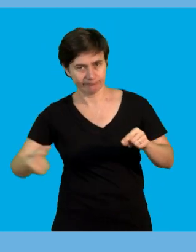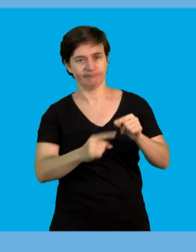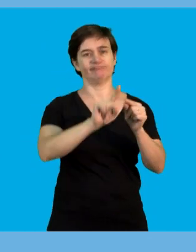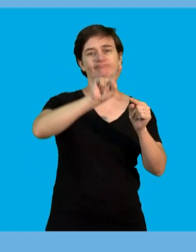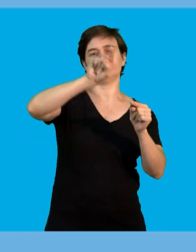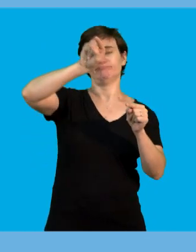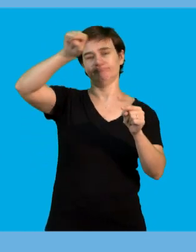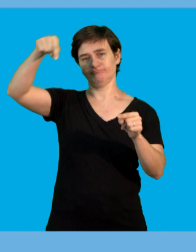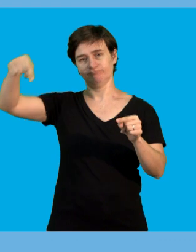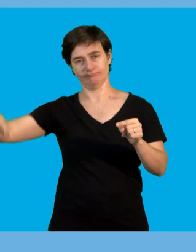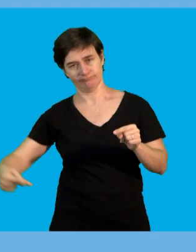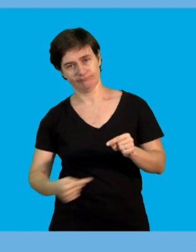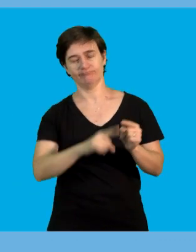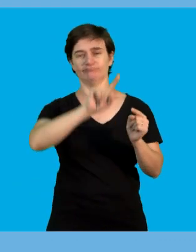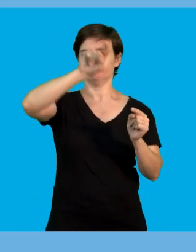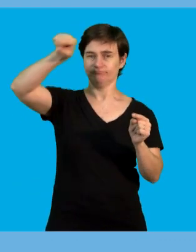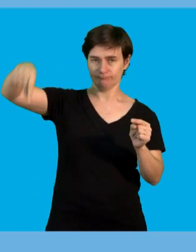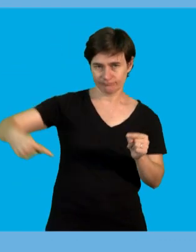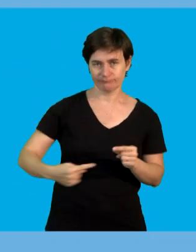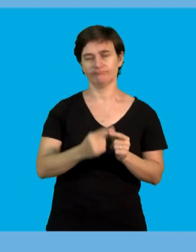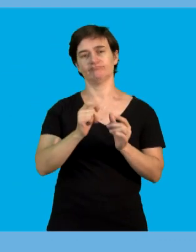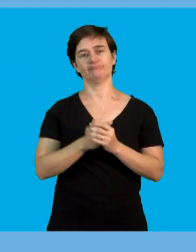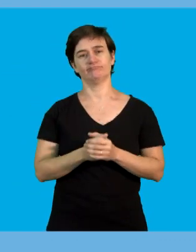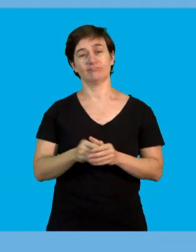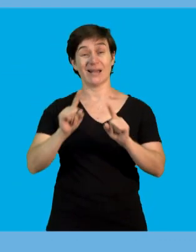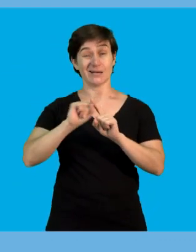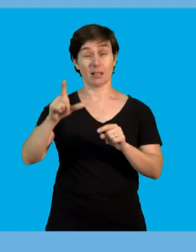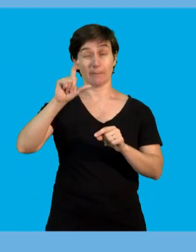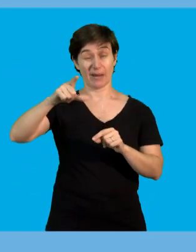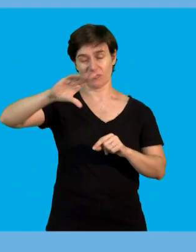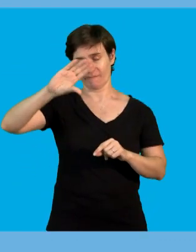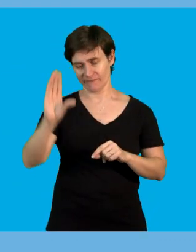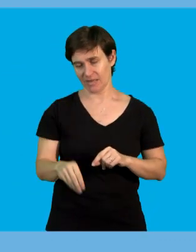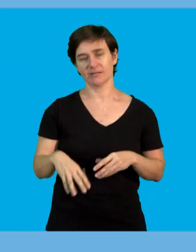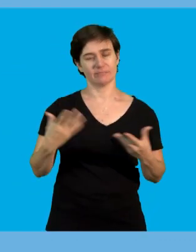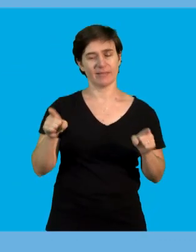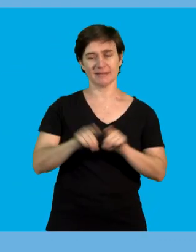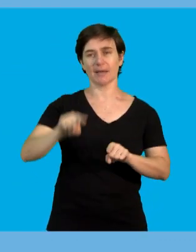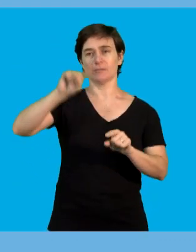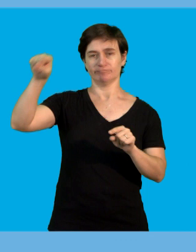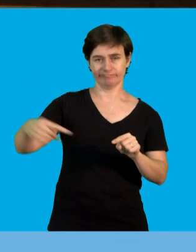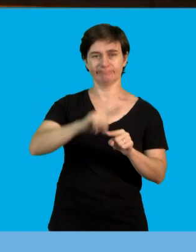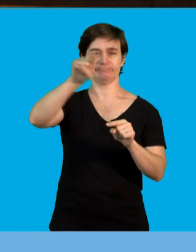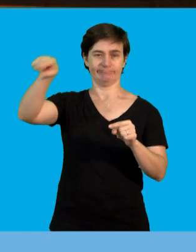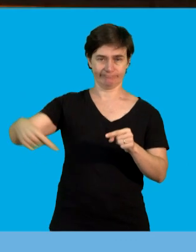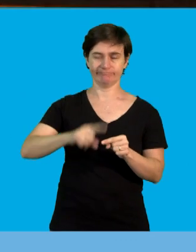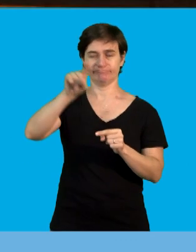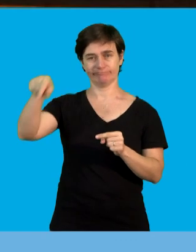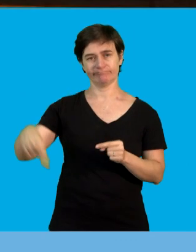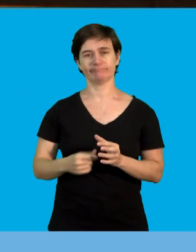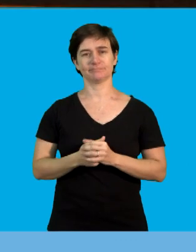then also in that motion all around up until the battery runs out.